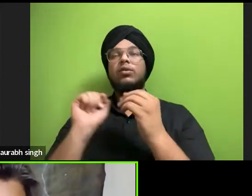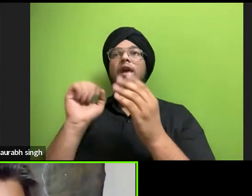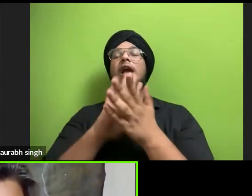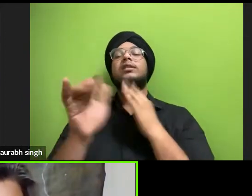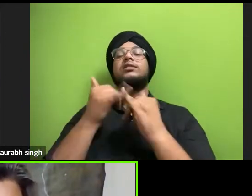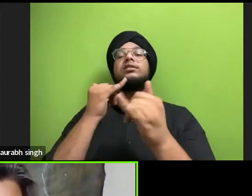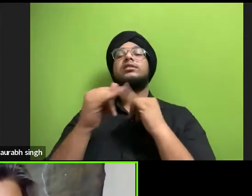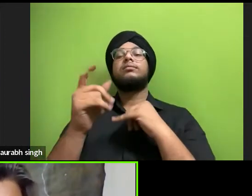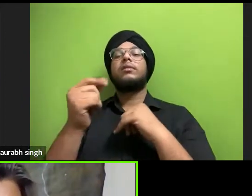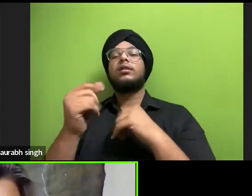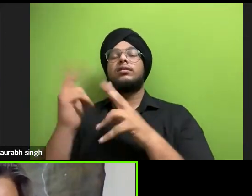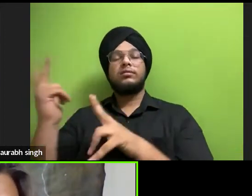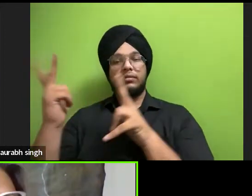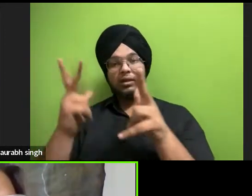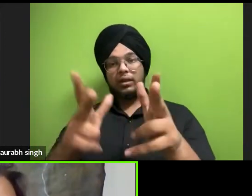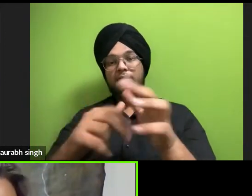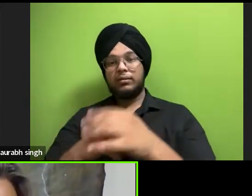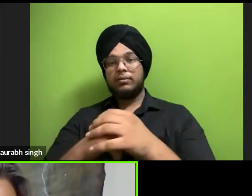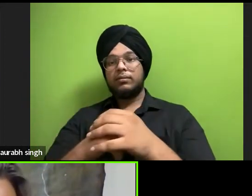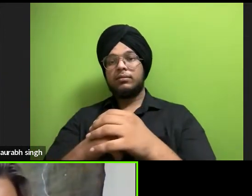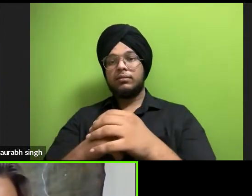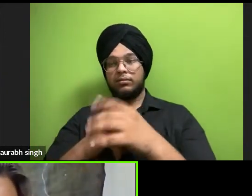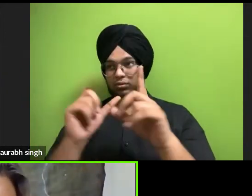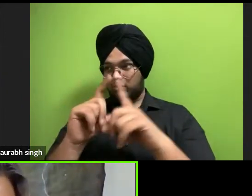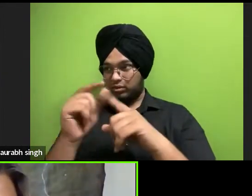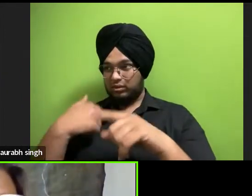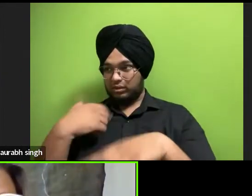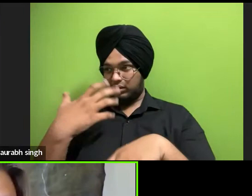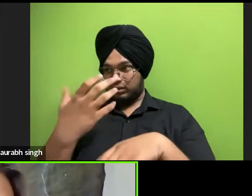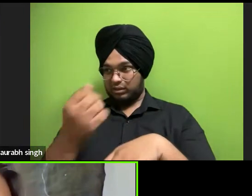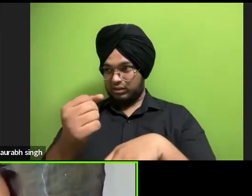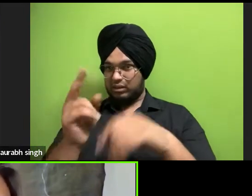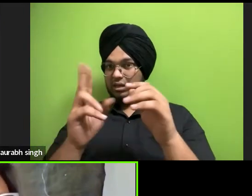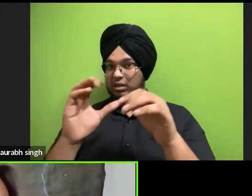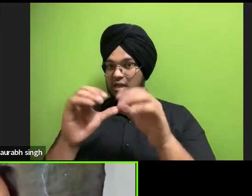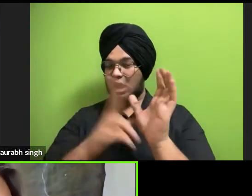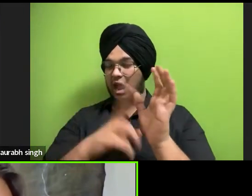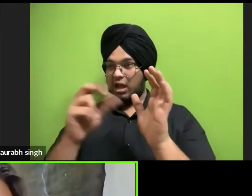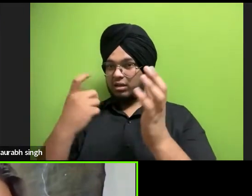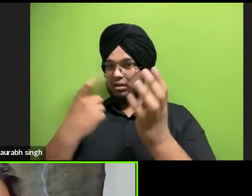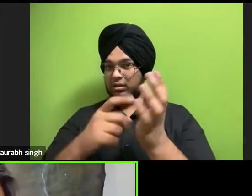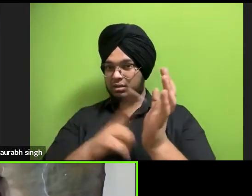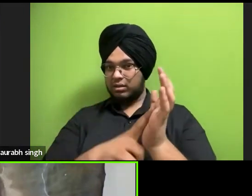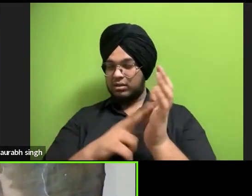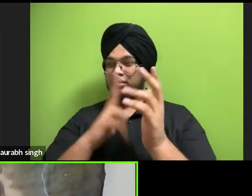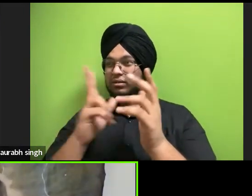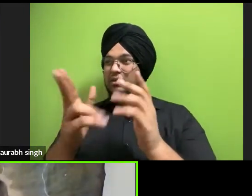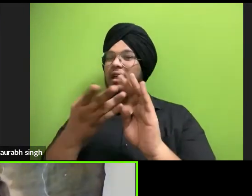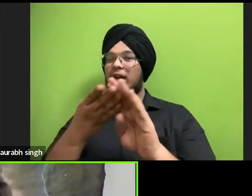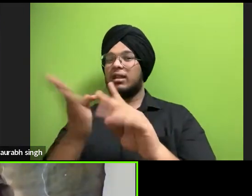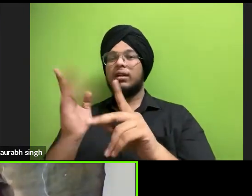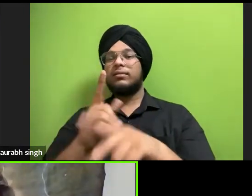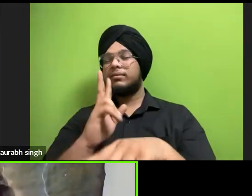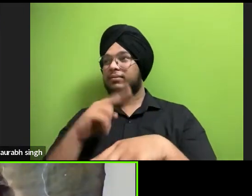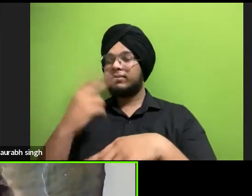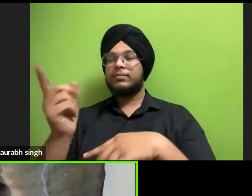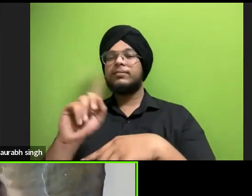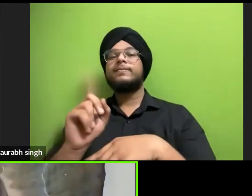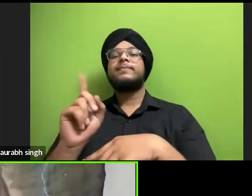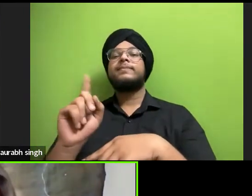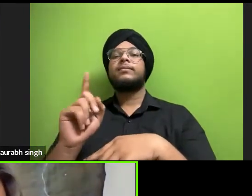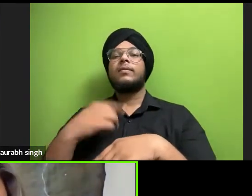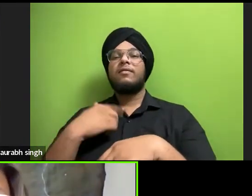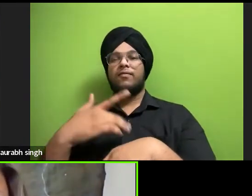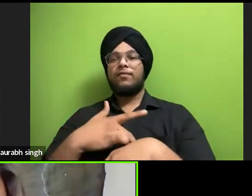And he said to me, do we need a canon? Can we just get rid of it? And I've thought a lot about it, because I don't feel that you